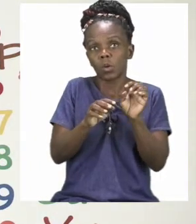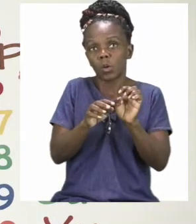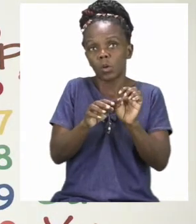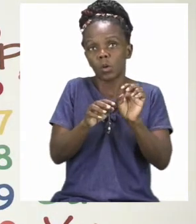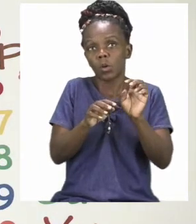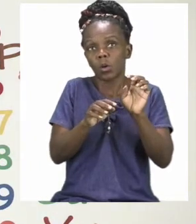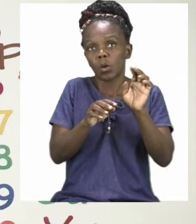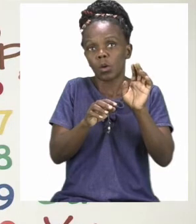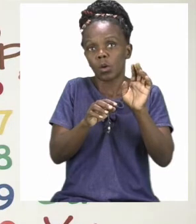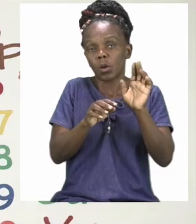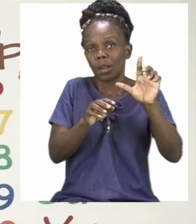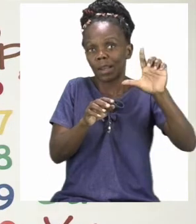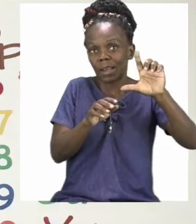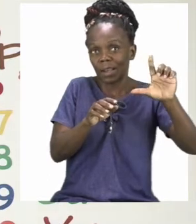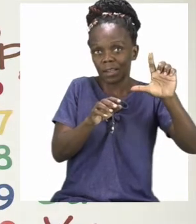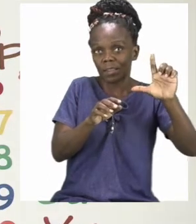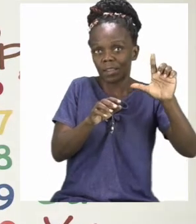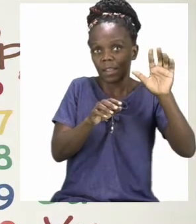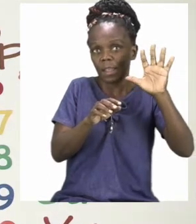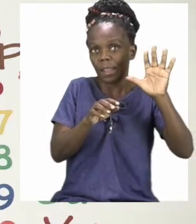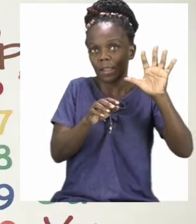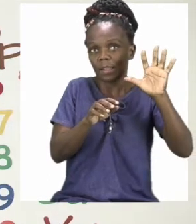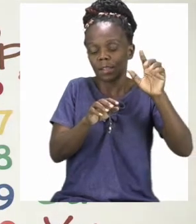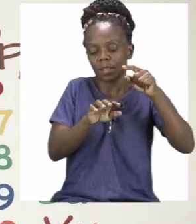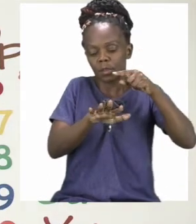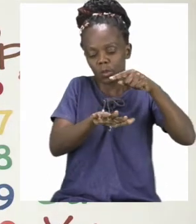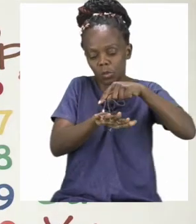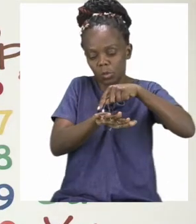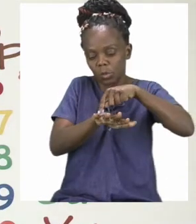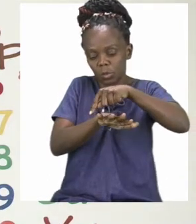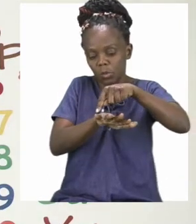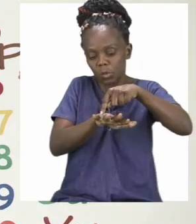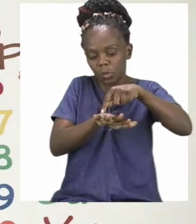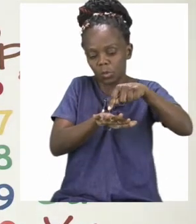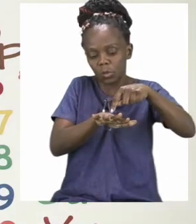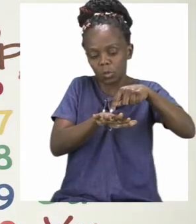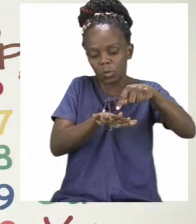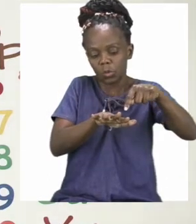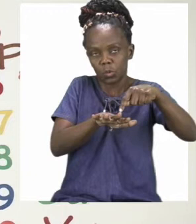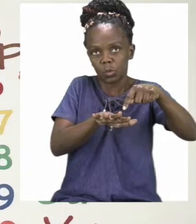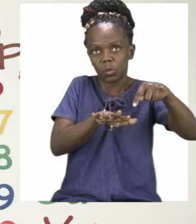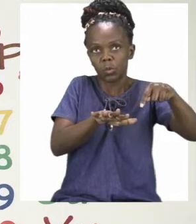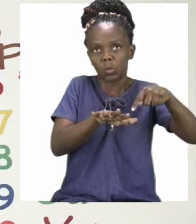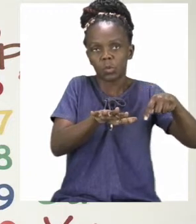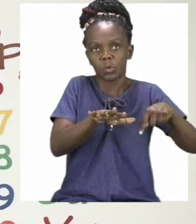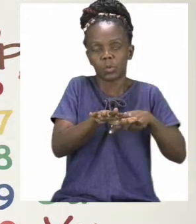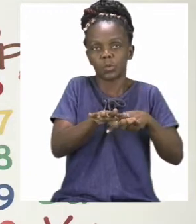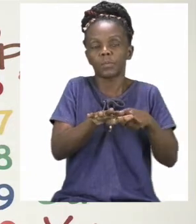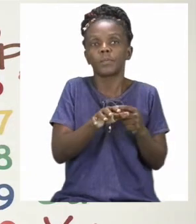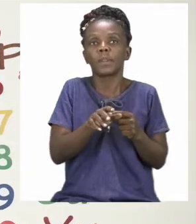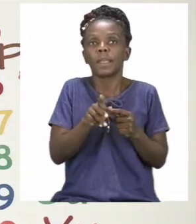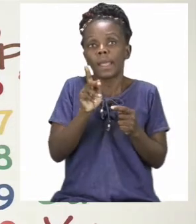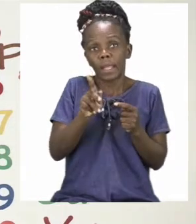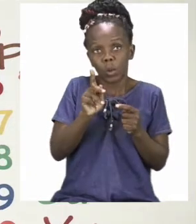hello, that means this one is your right foot on this side. So we have our right